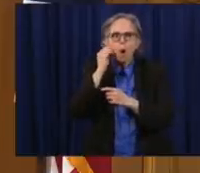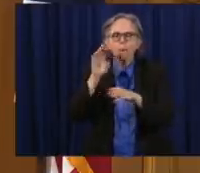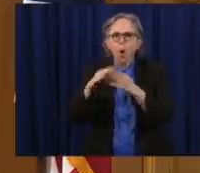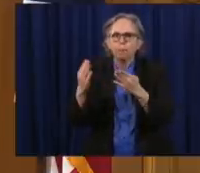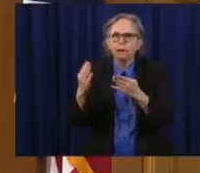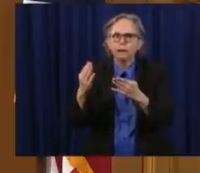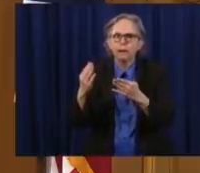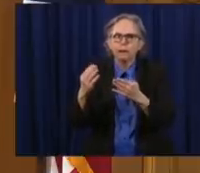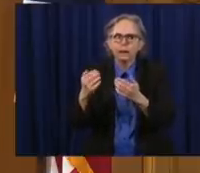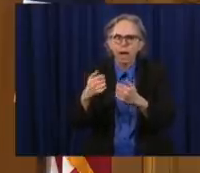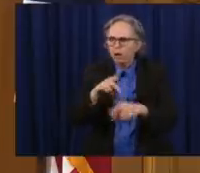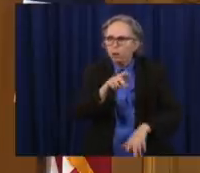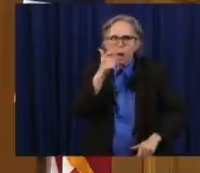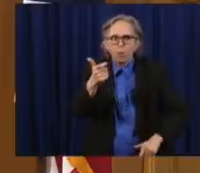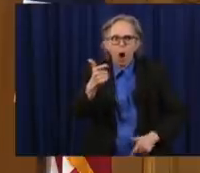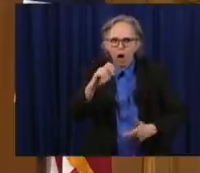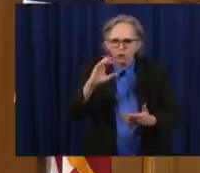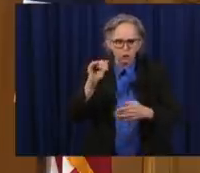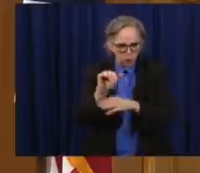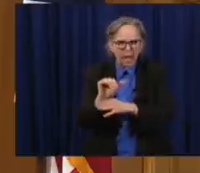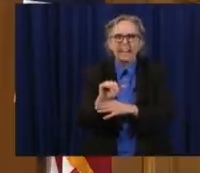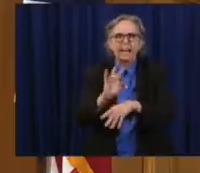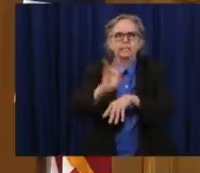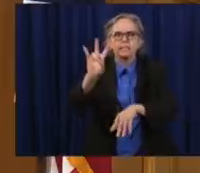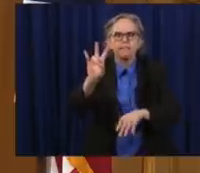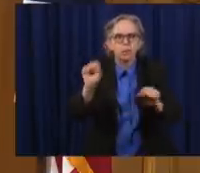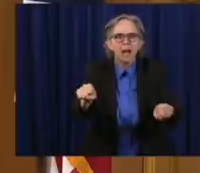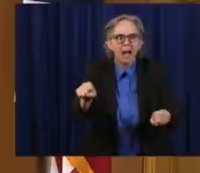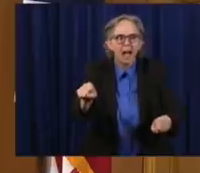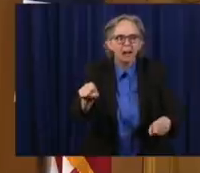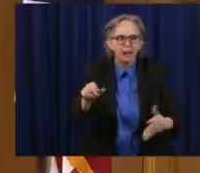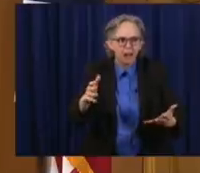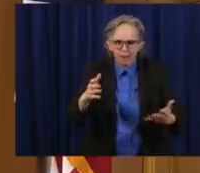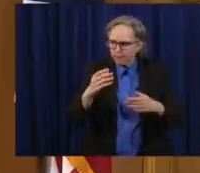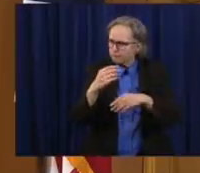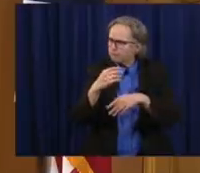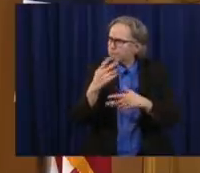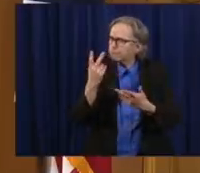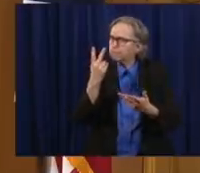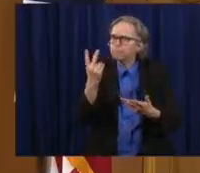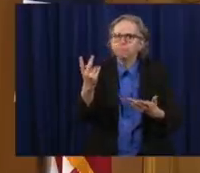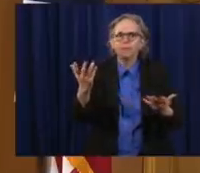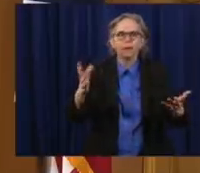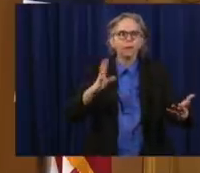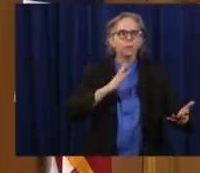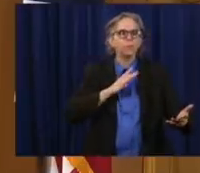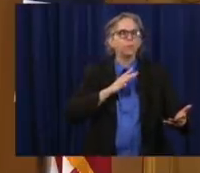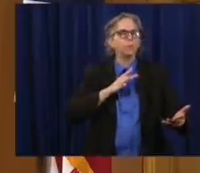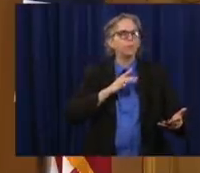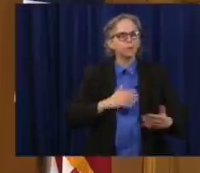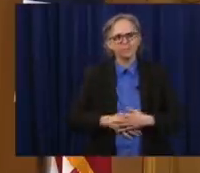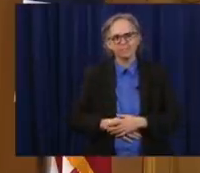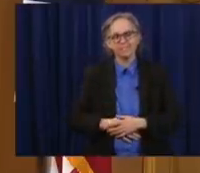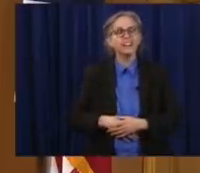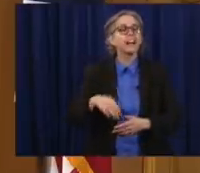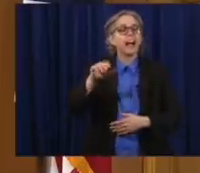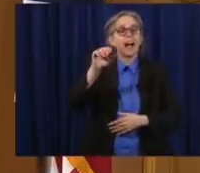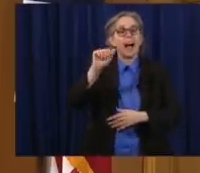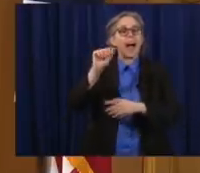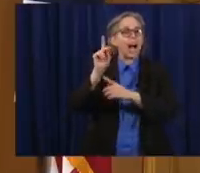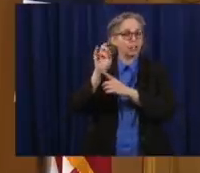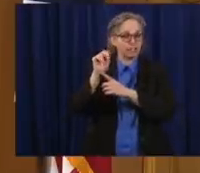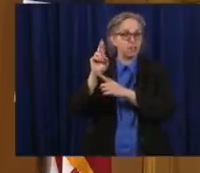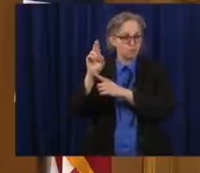o'clock tonight, the virtual opening, on the Acton Rubber Ducks YouTube